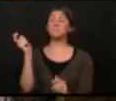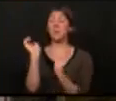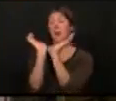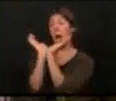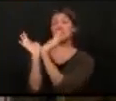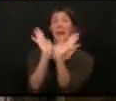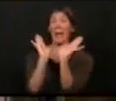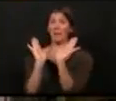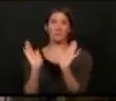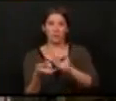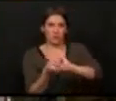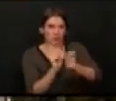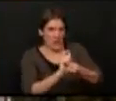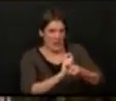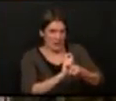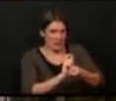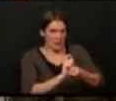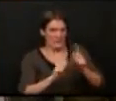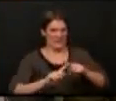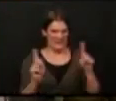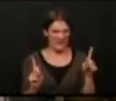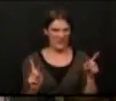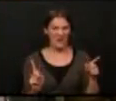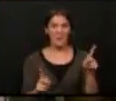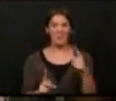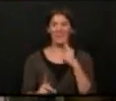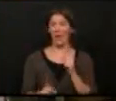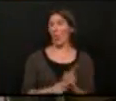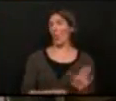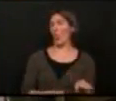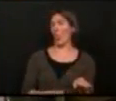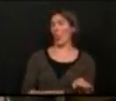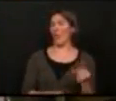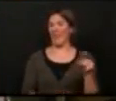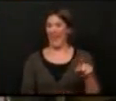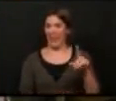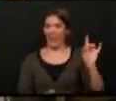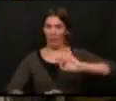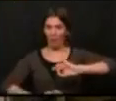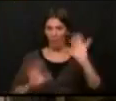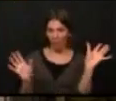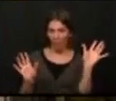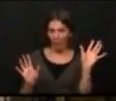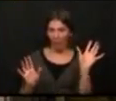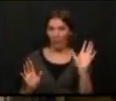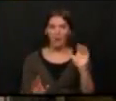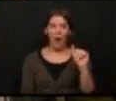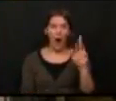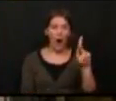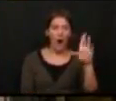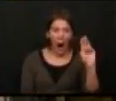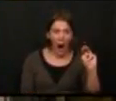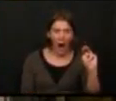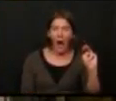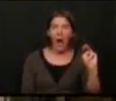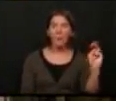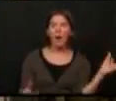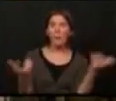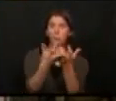is a joke that goes around town that they are Metropolis, essentially. They are a version of Arkham that's now over